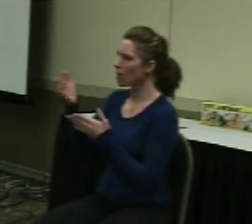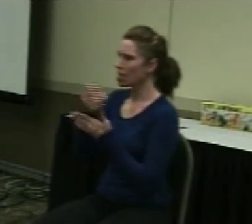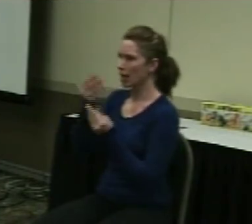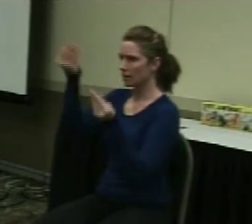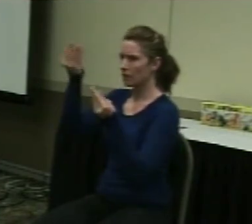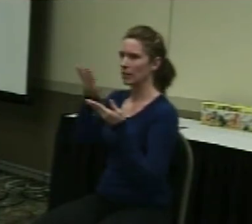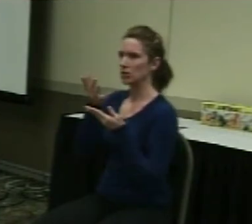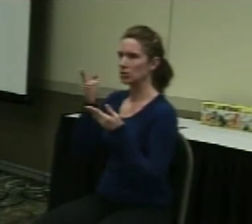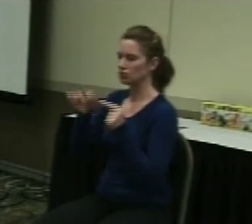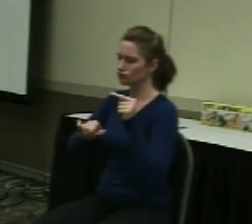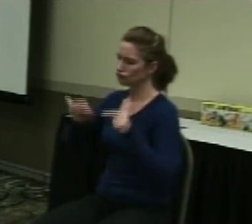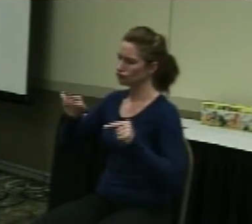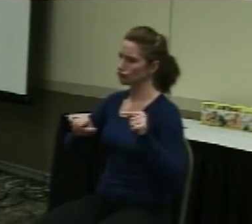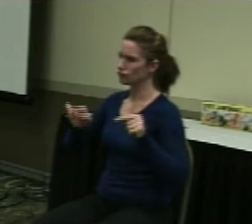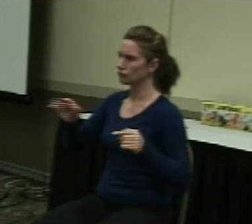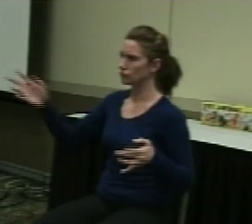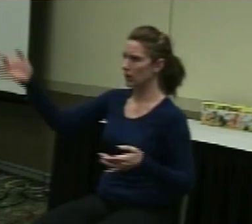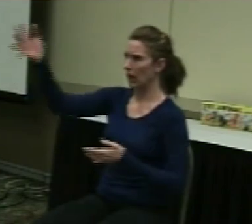development.